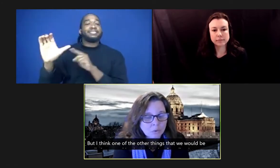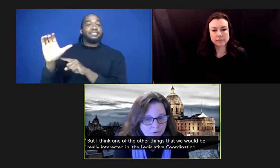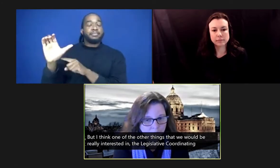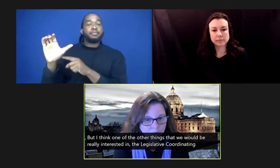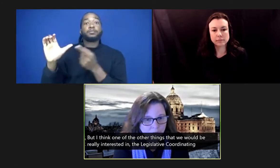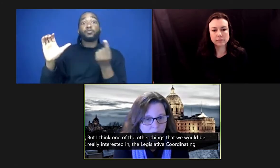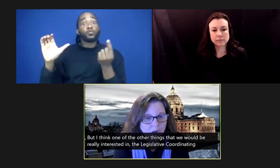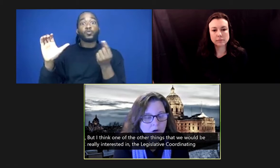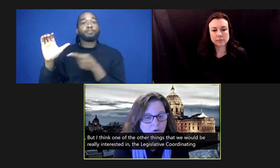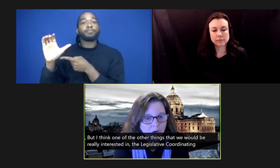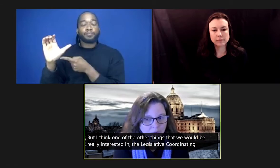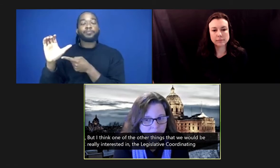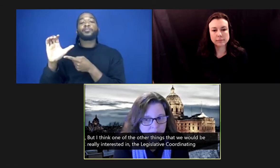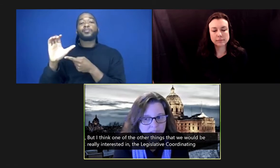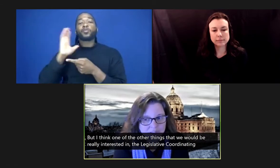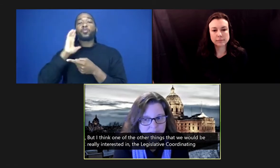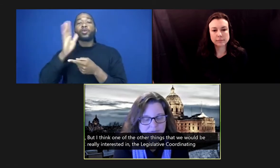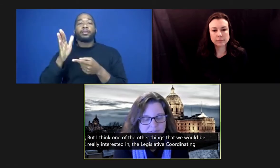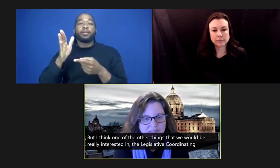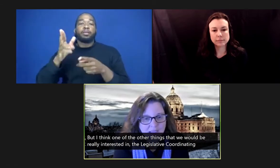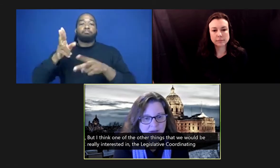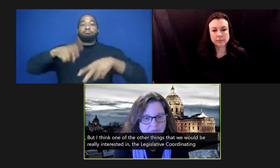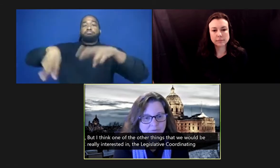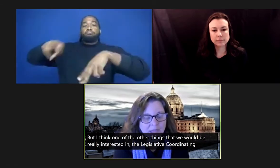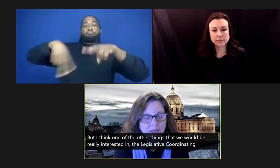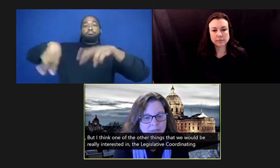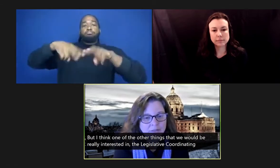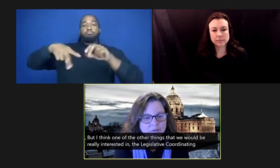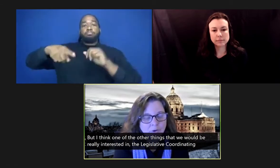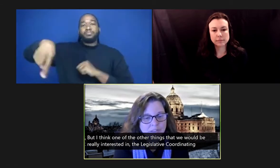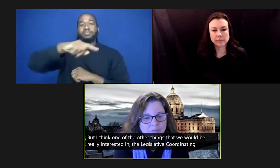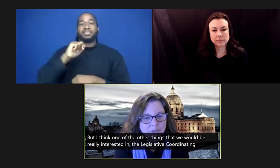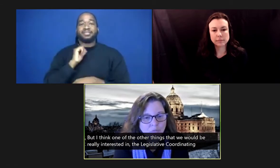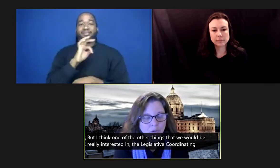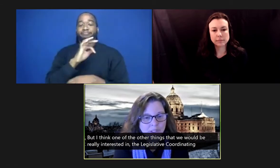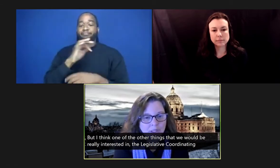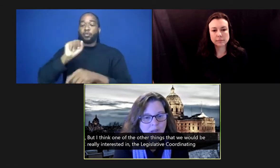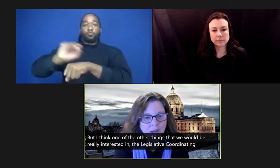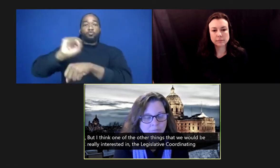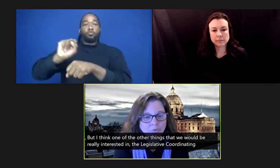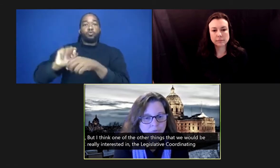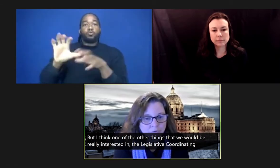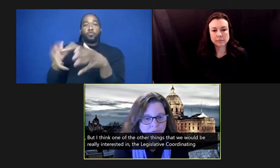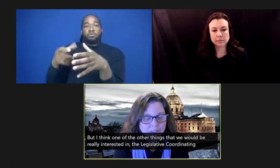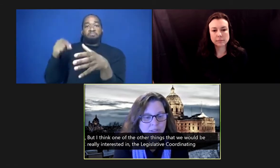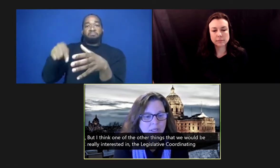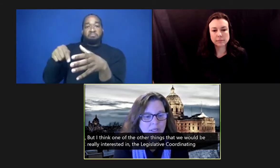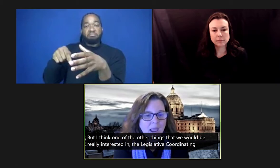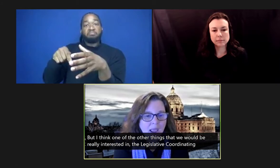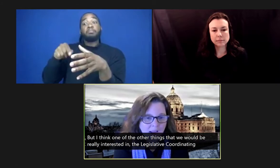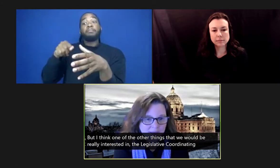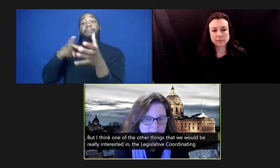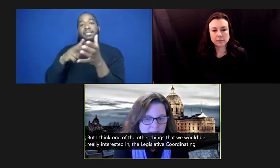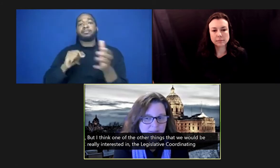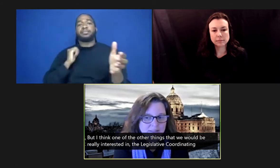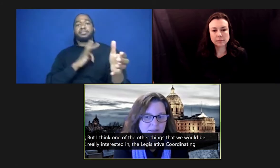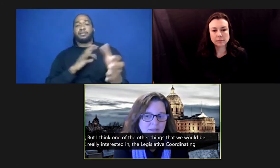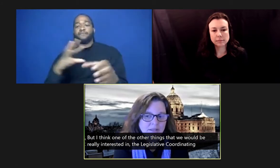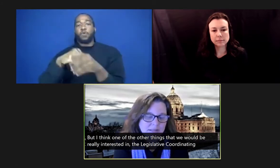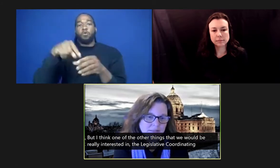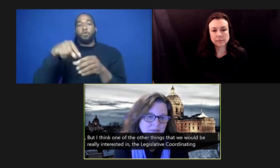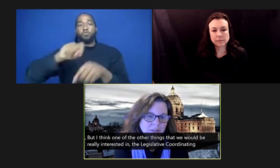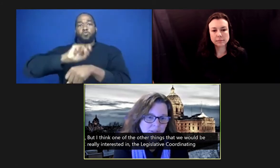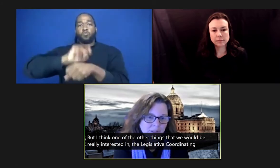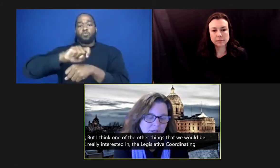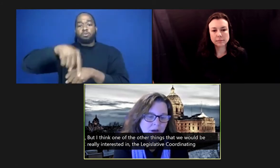overseeing a work group of the legislative staff that is going to be working on improving access and